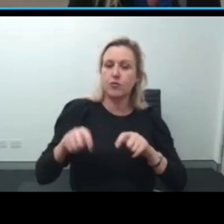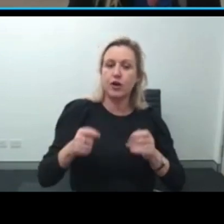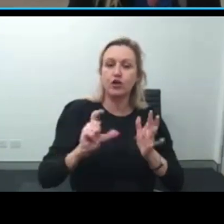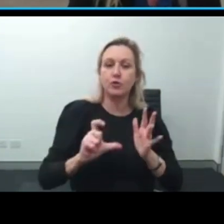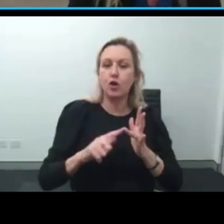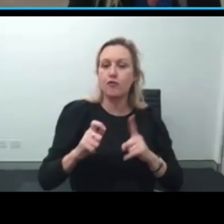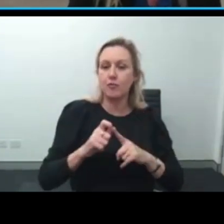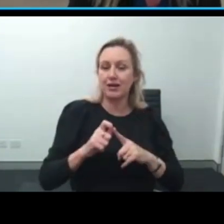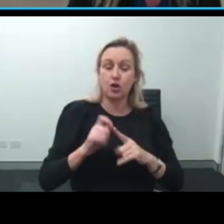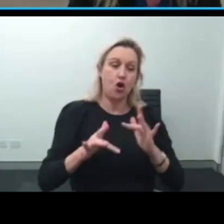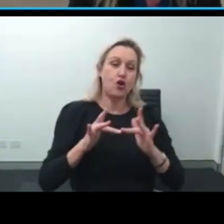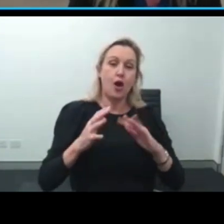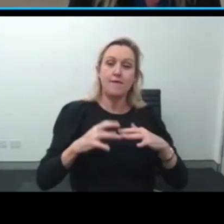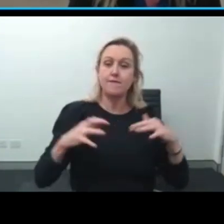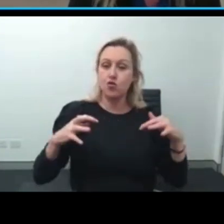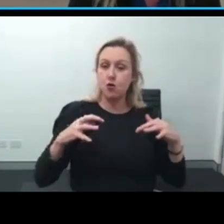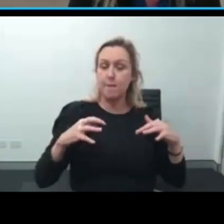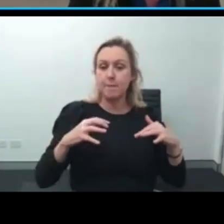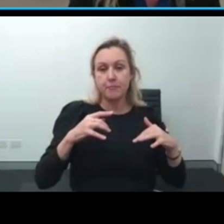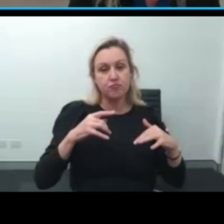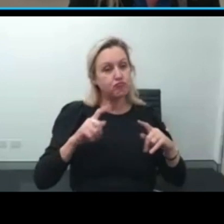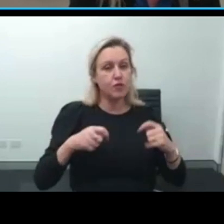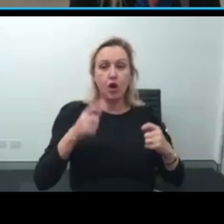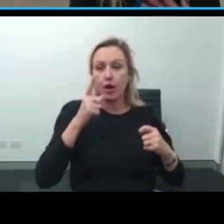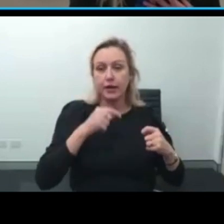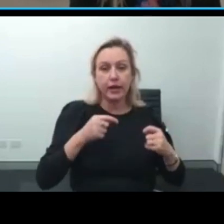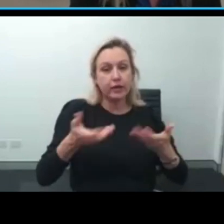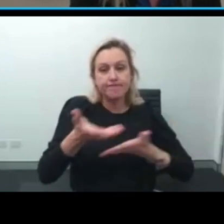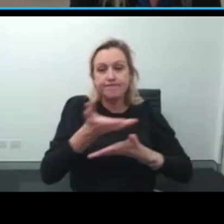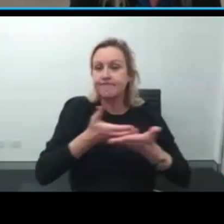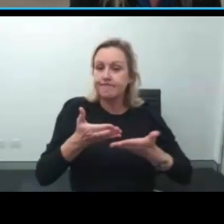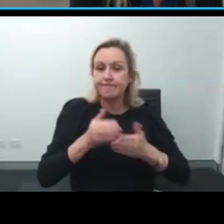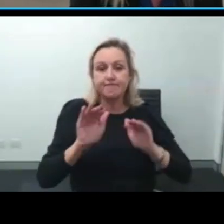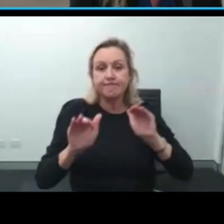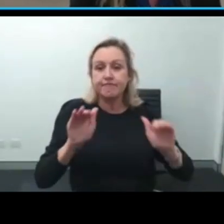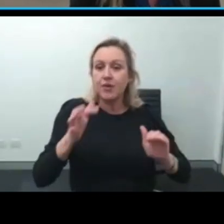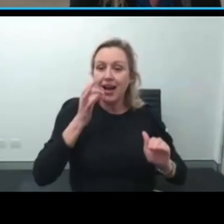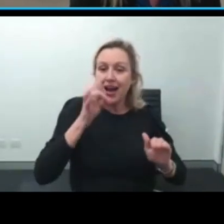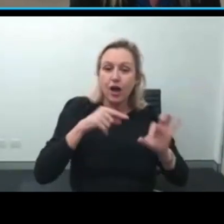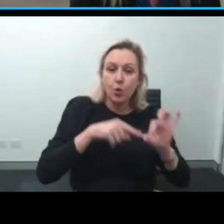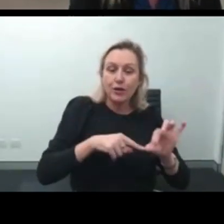is an online forum where providers can share their knowledge and ask questions of us and of each other.